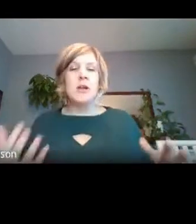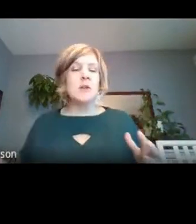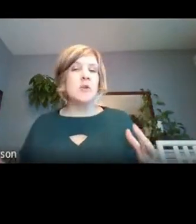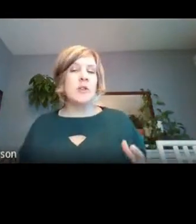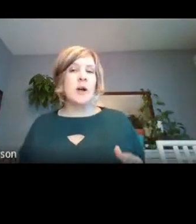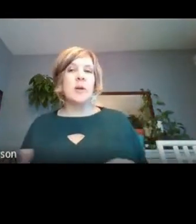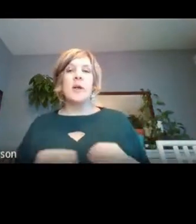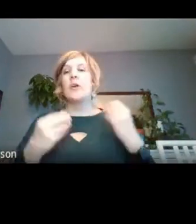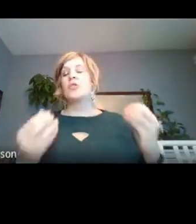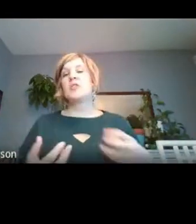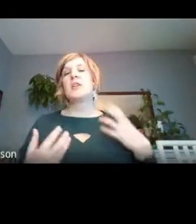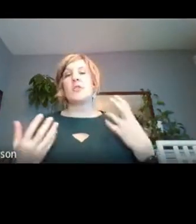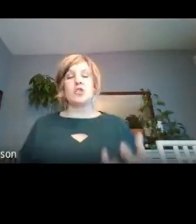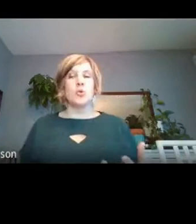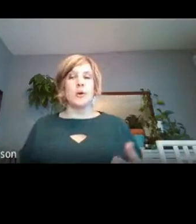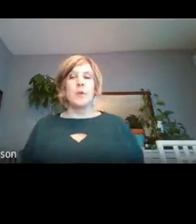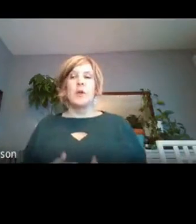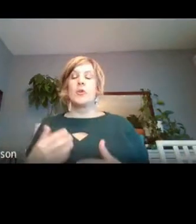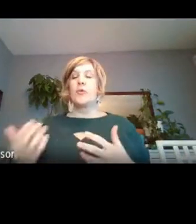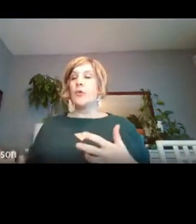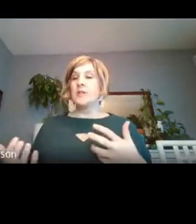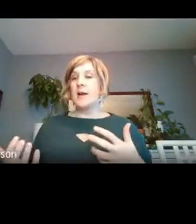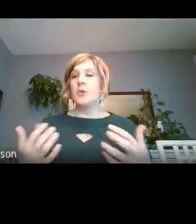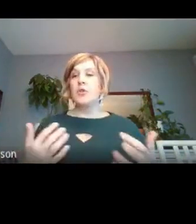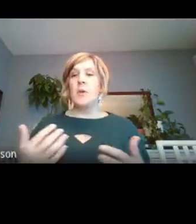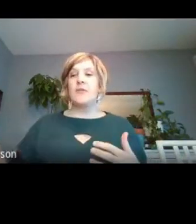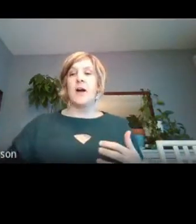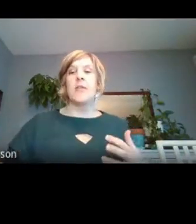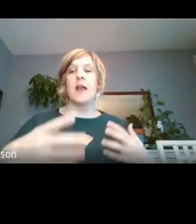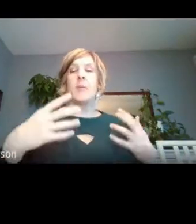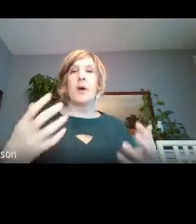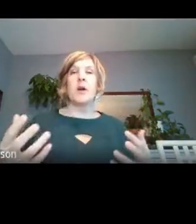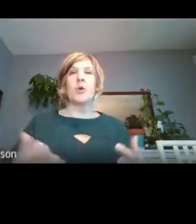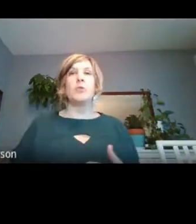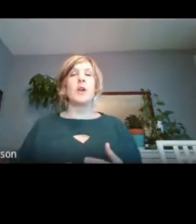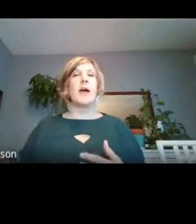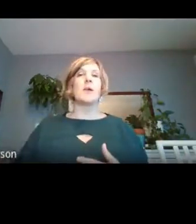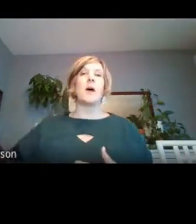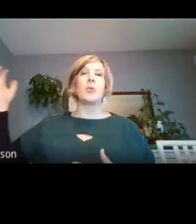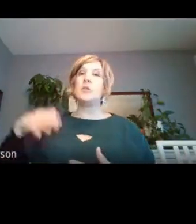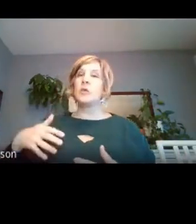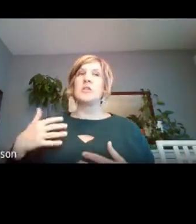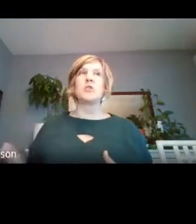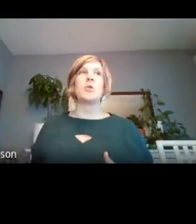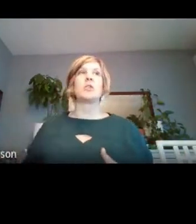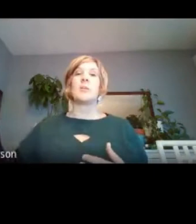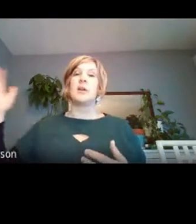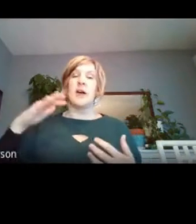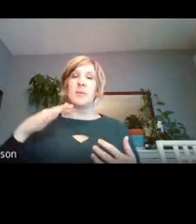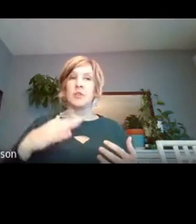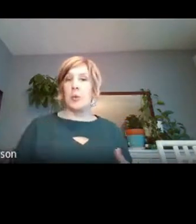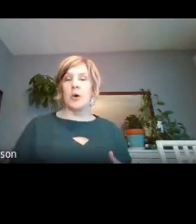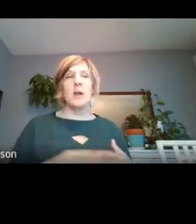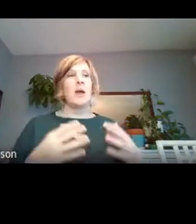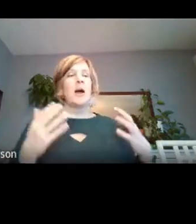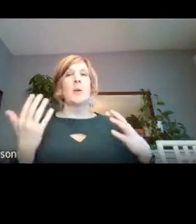no need to use them they're just another tool so for example you may find that a breakout room you're going to have a resource teacher or someone